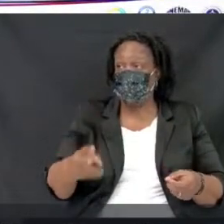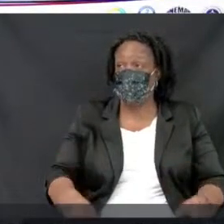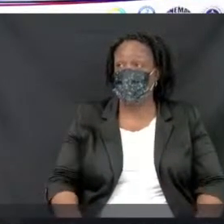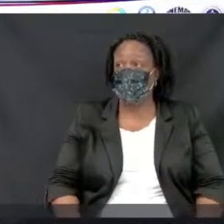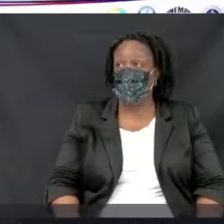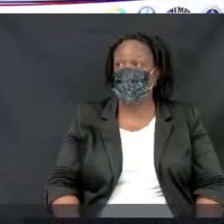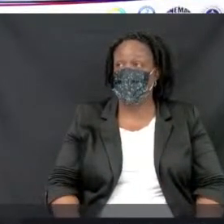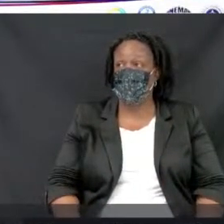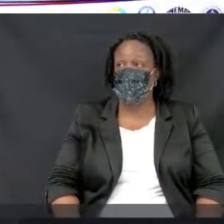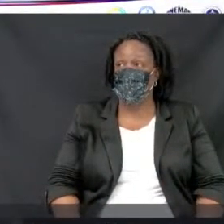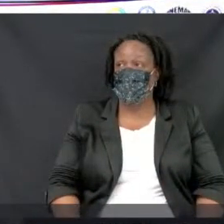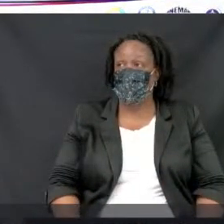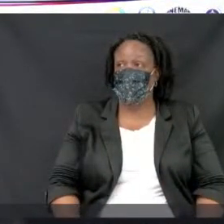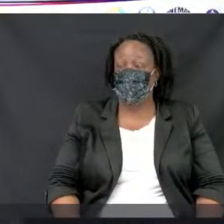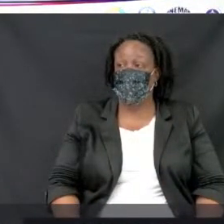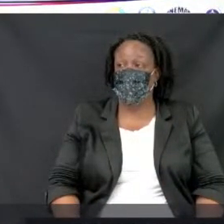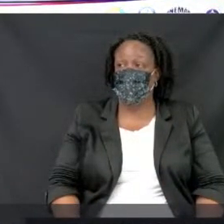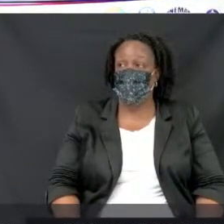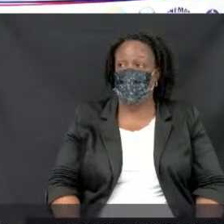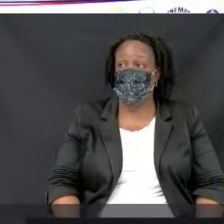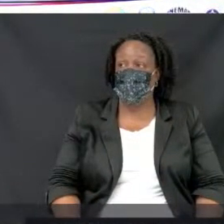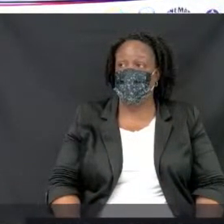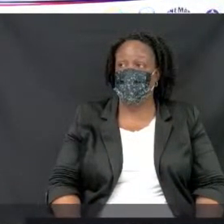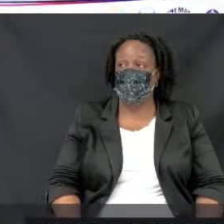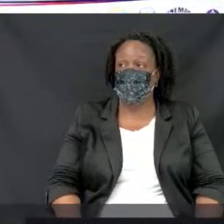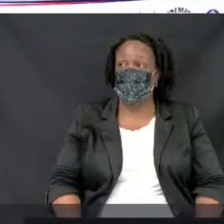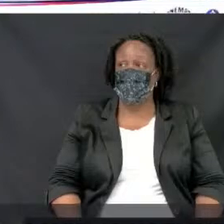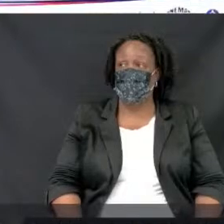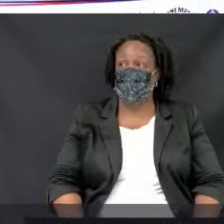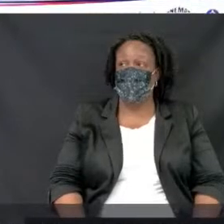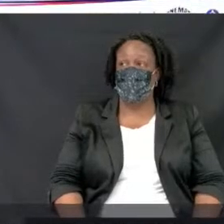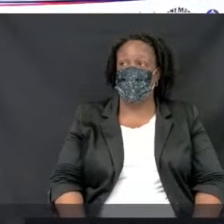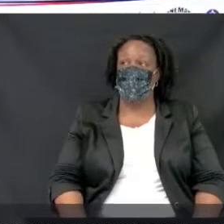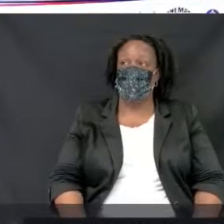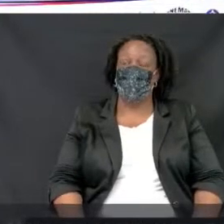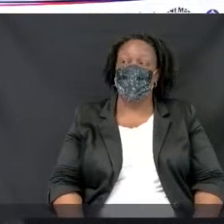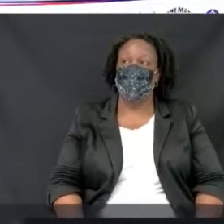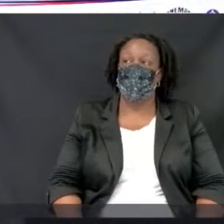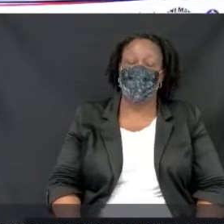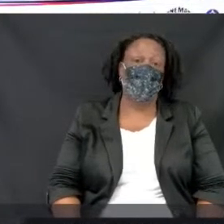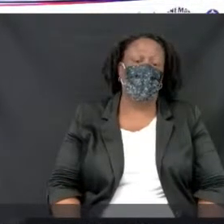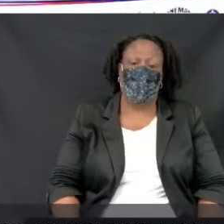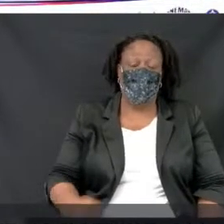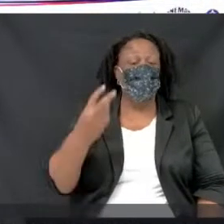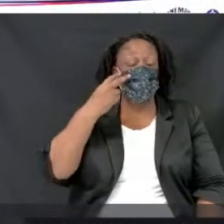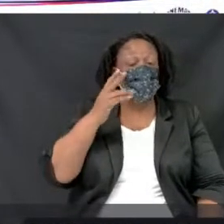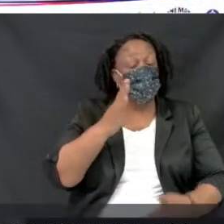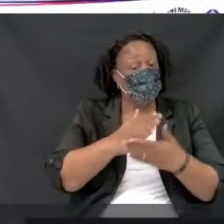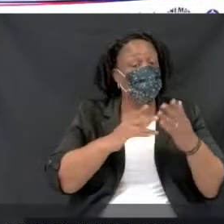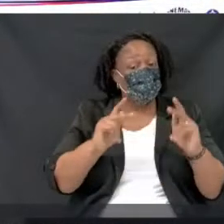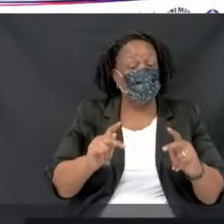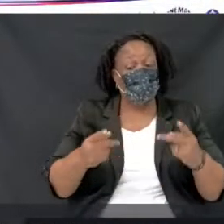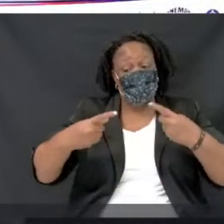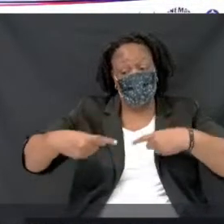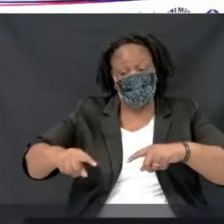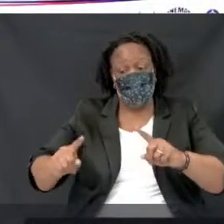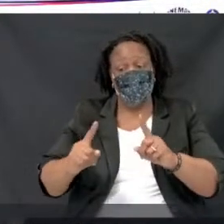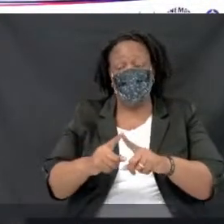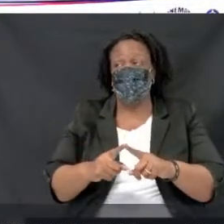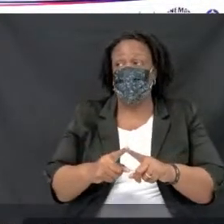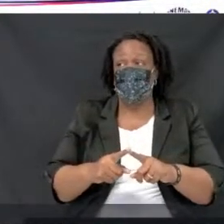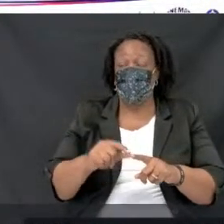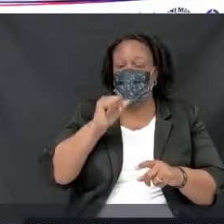adult population to choose from for persons to go in to attend your tents. And I don't think that we've had that